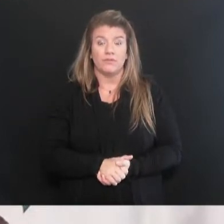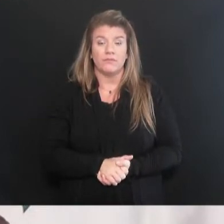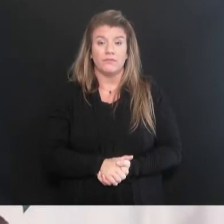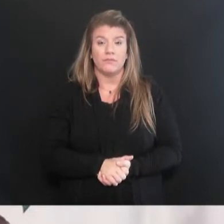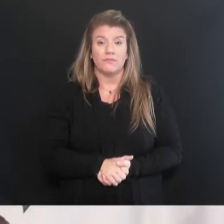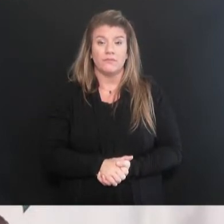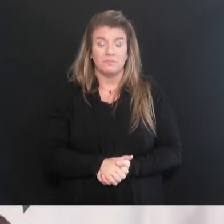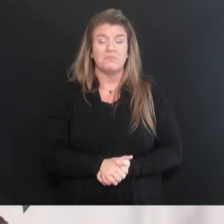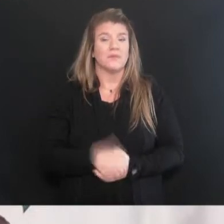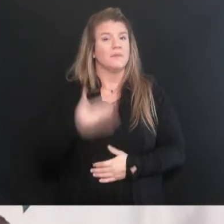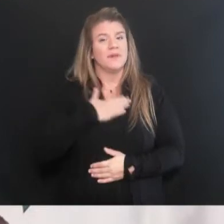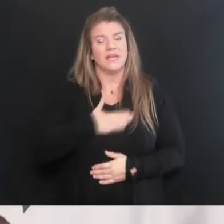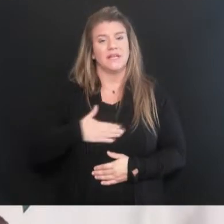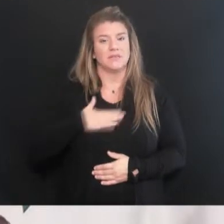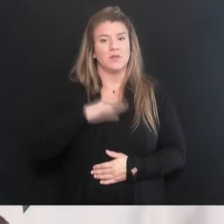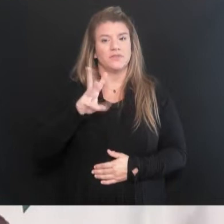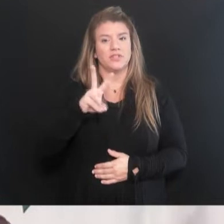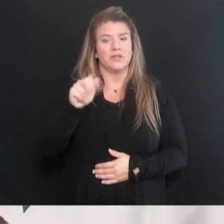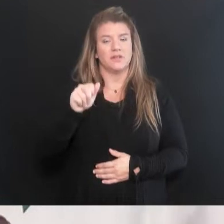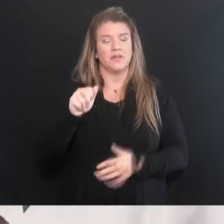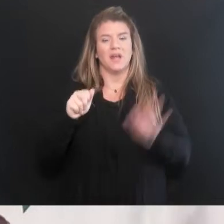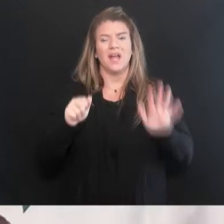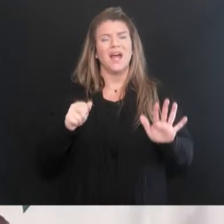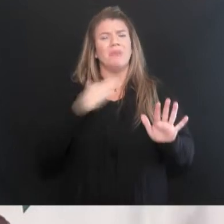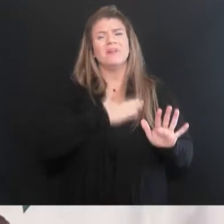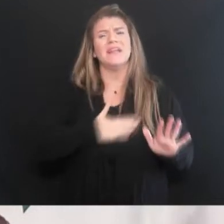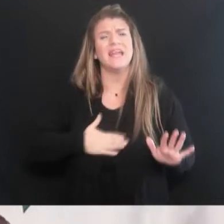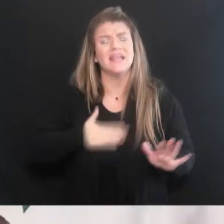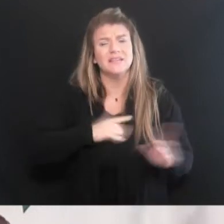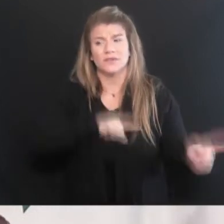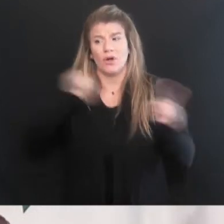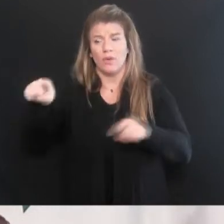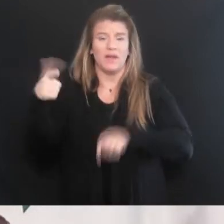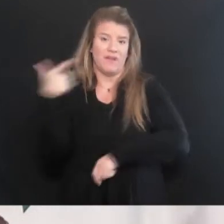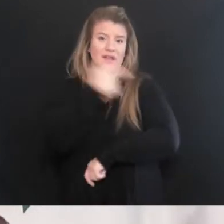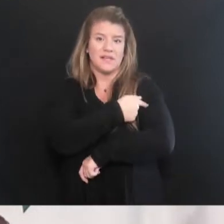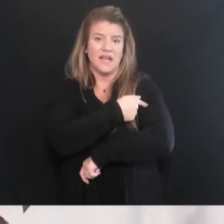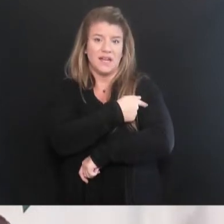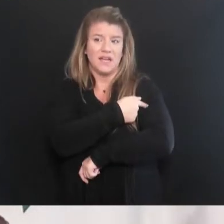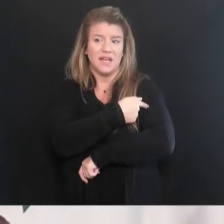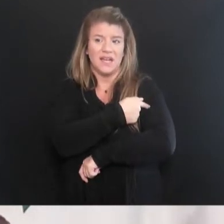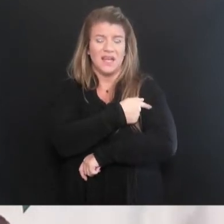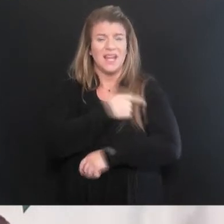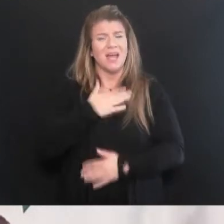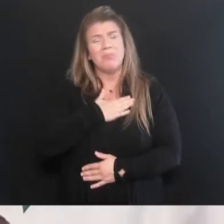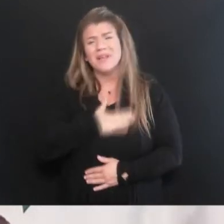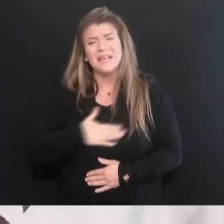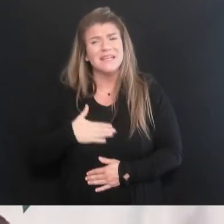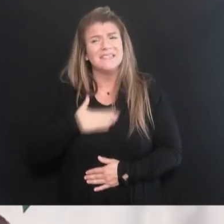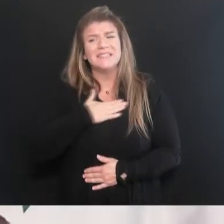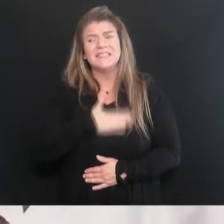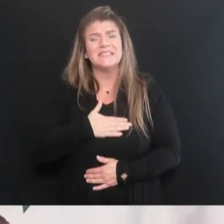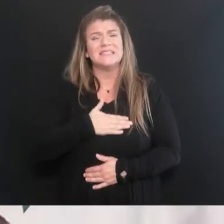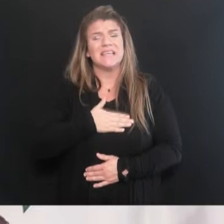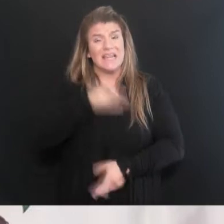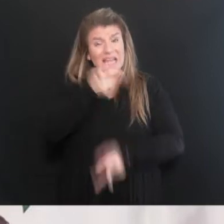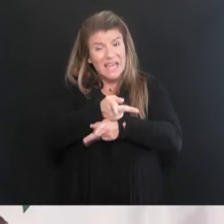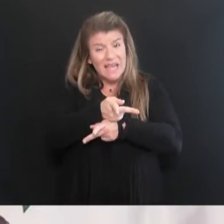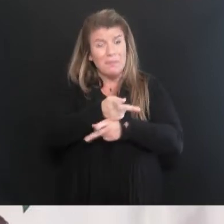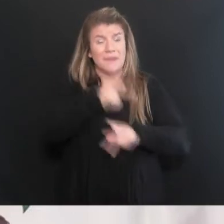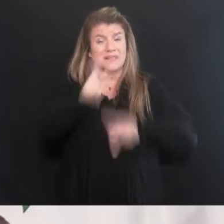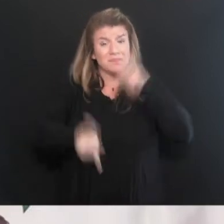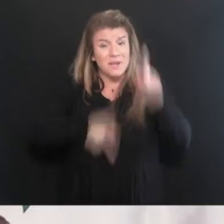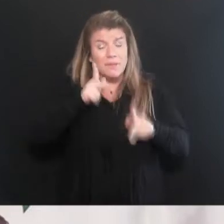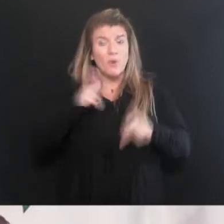Please, West Virginia, please get vaccinated. And please, West Virginia, keep these people in your